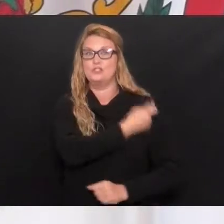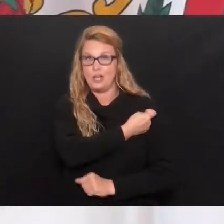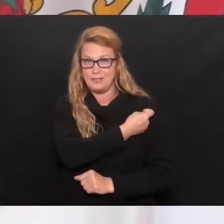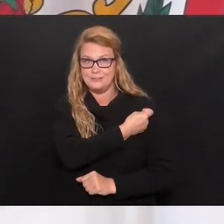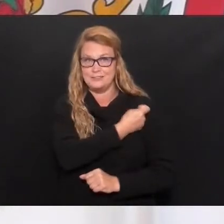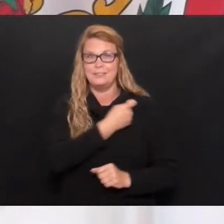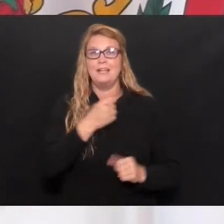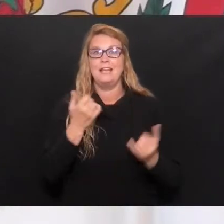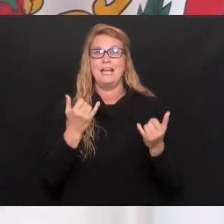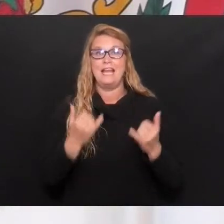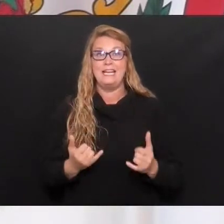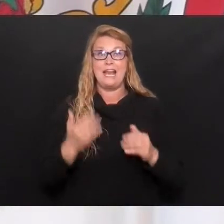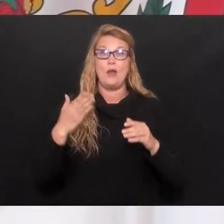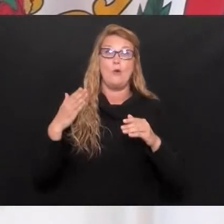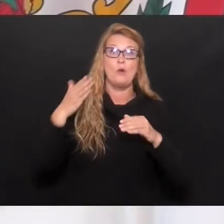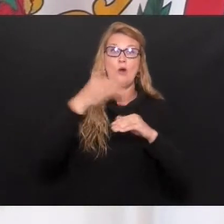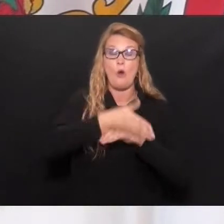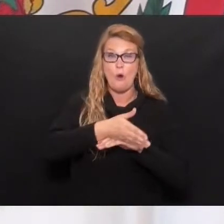we have exceeded,